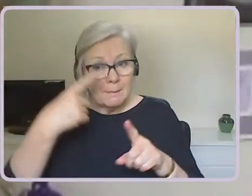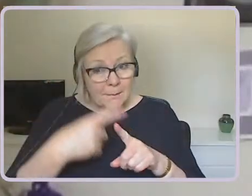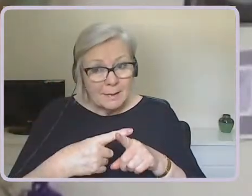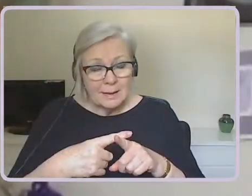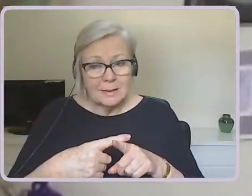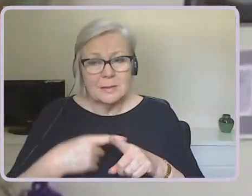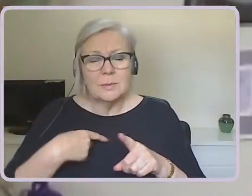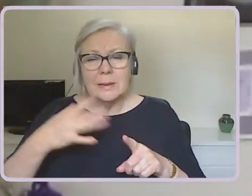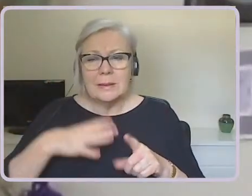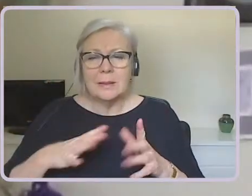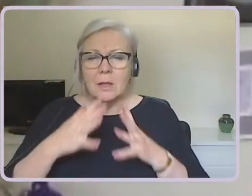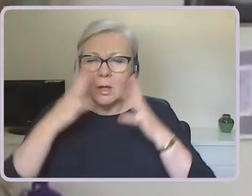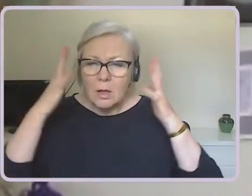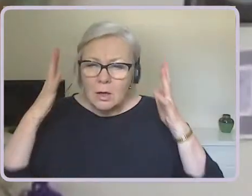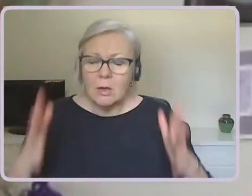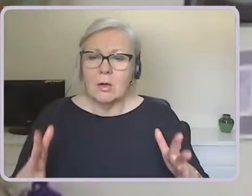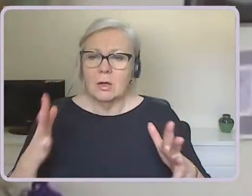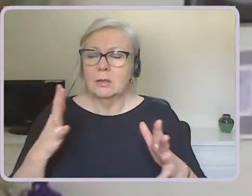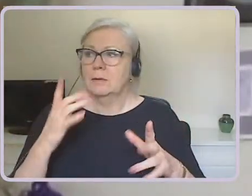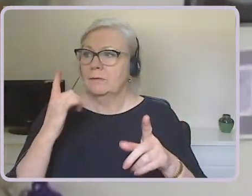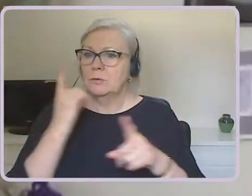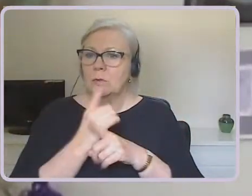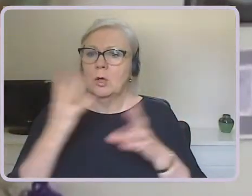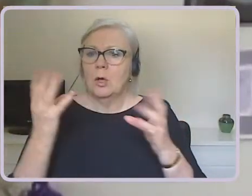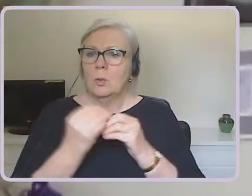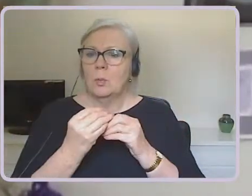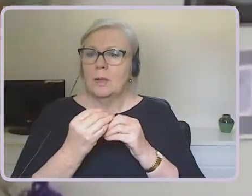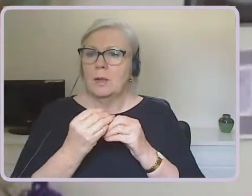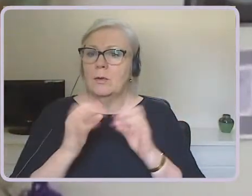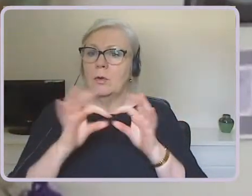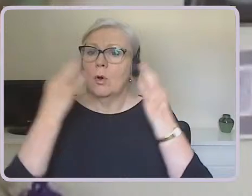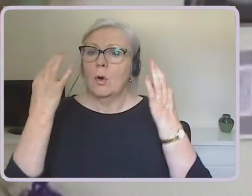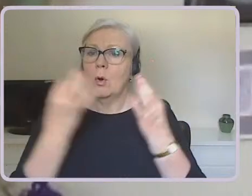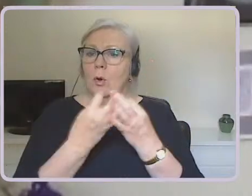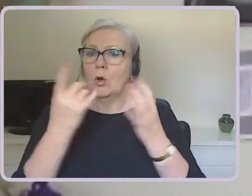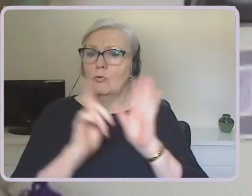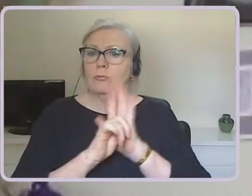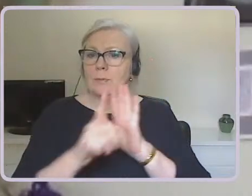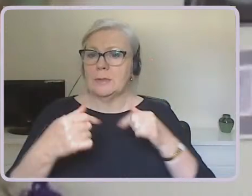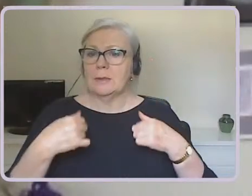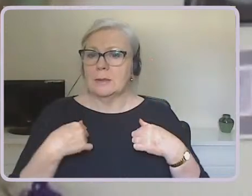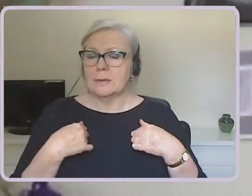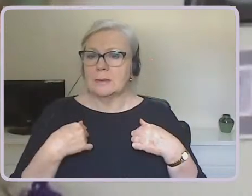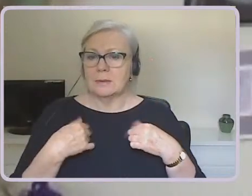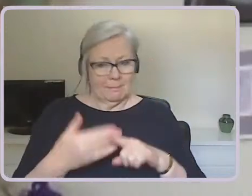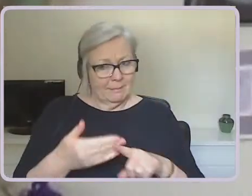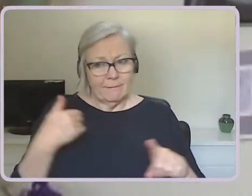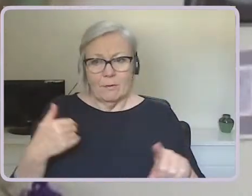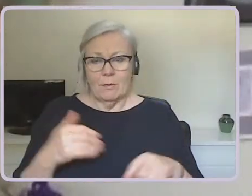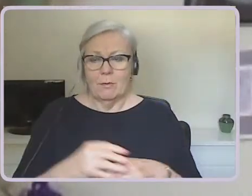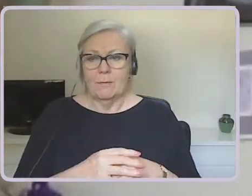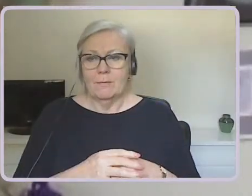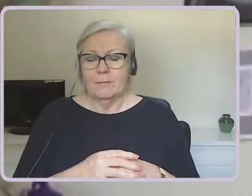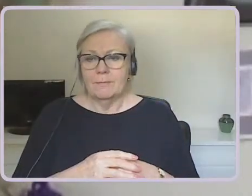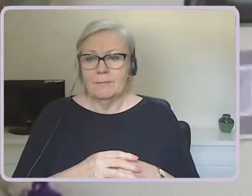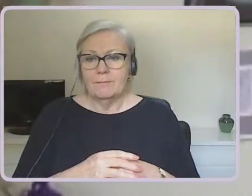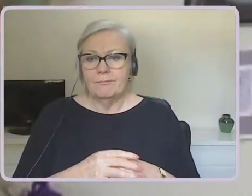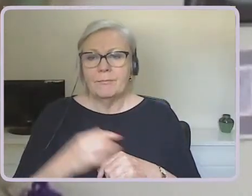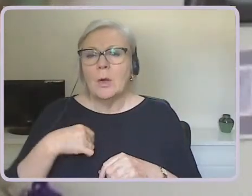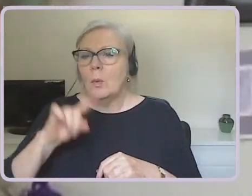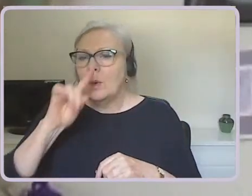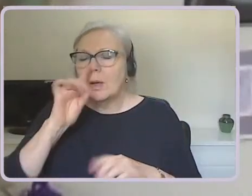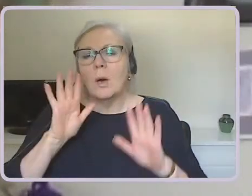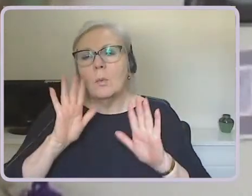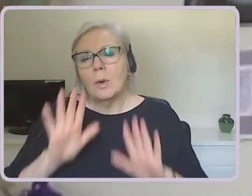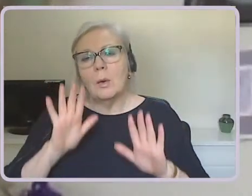talking with those representative organisations beforehand. I mean, we've already covered the fact that we can't wait till an emergency,